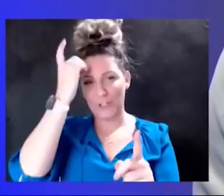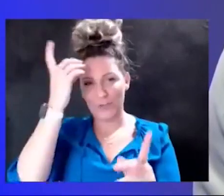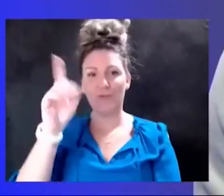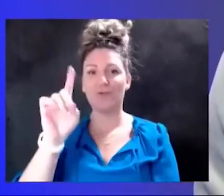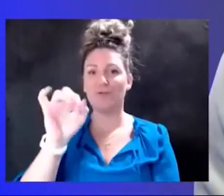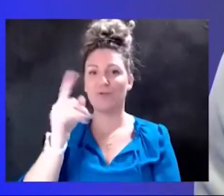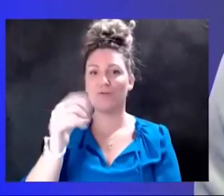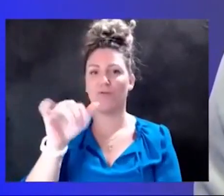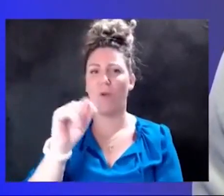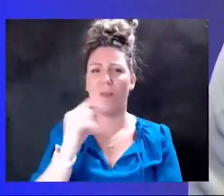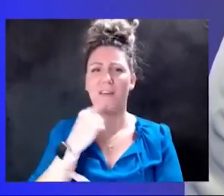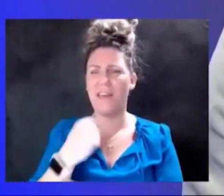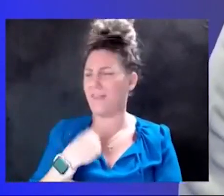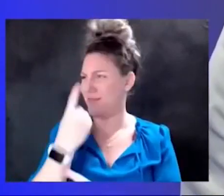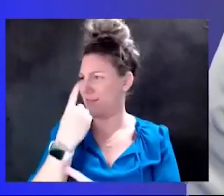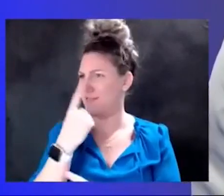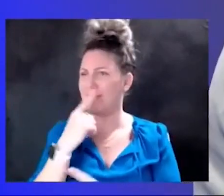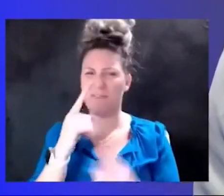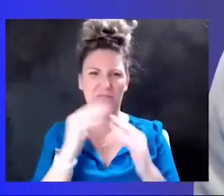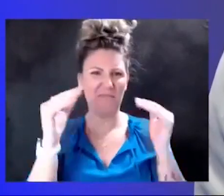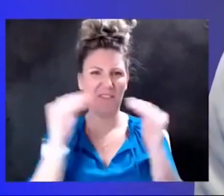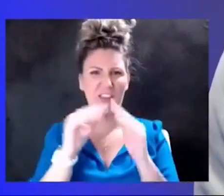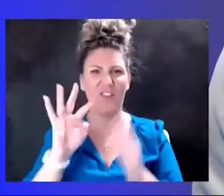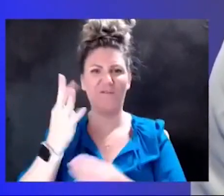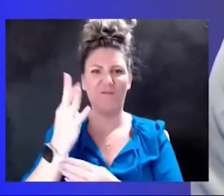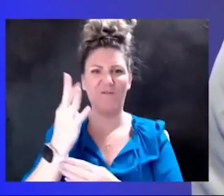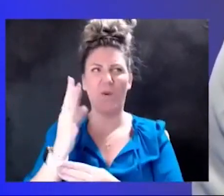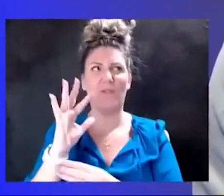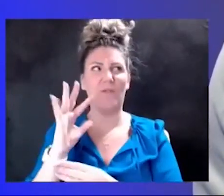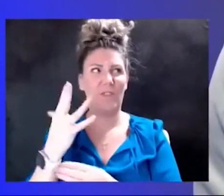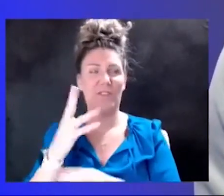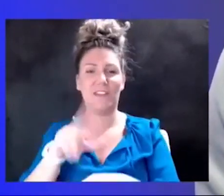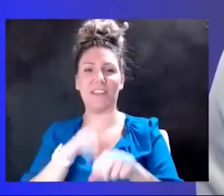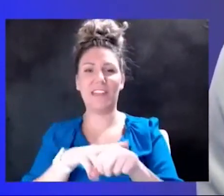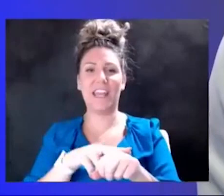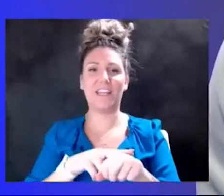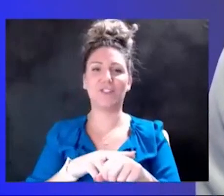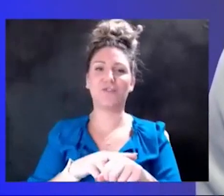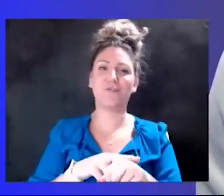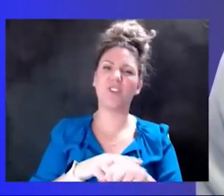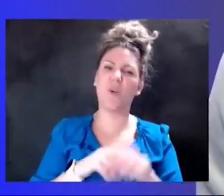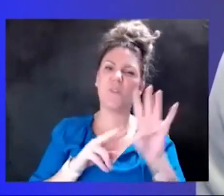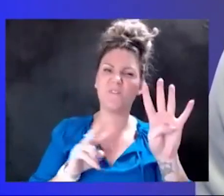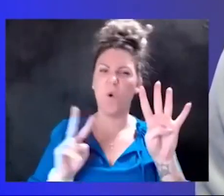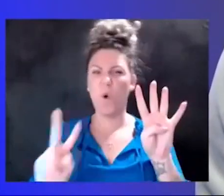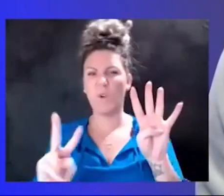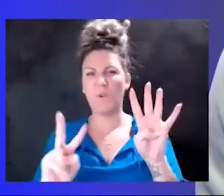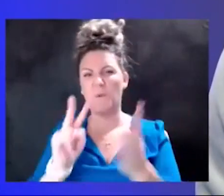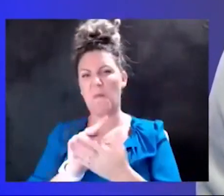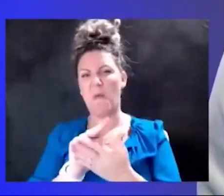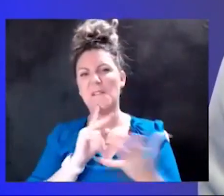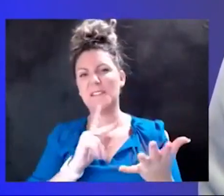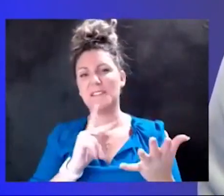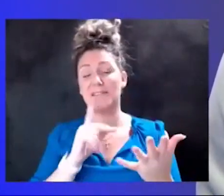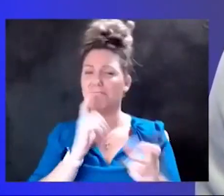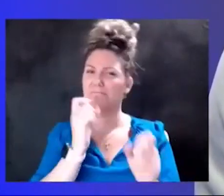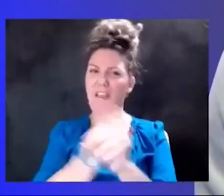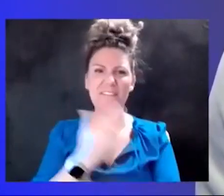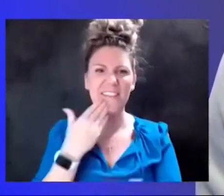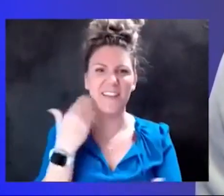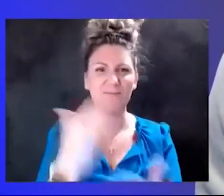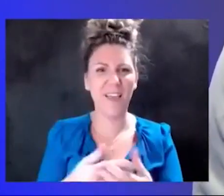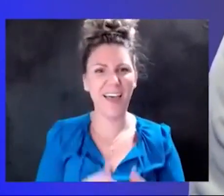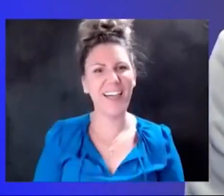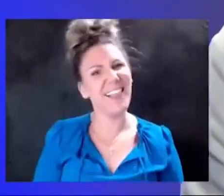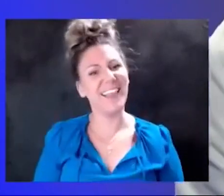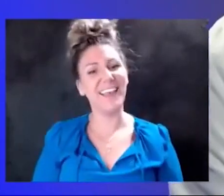ranked like 4th or 5th in the nation. So they lost 4-2, but fought well, and pretty get darn it good next to year. make that. It's still